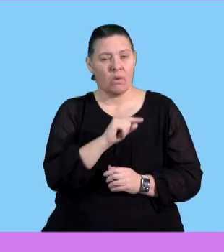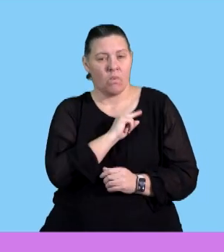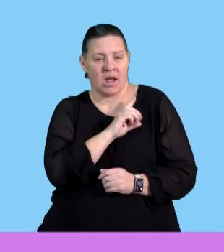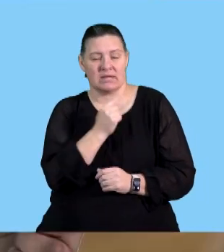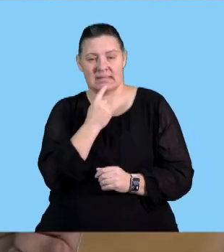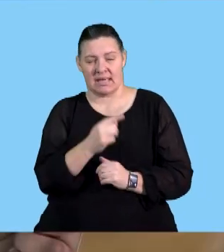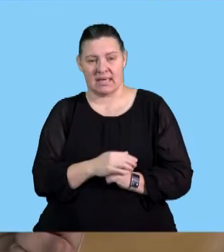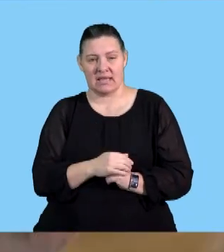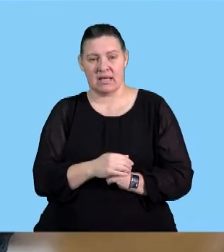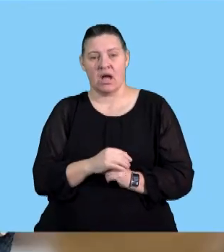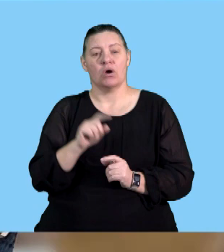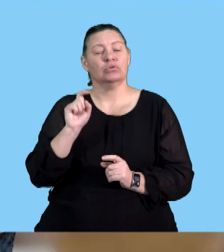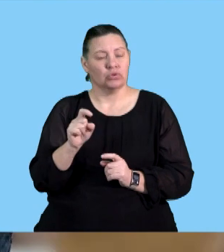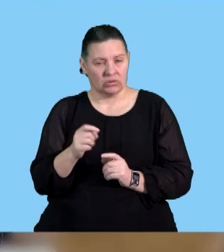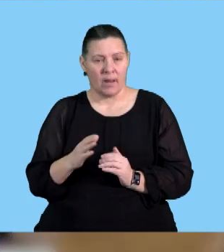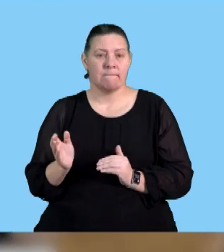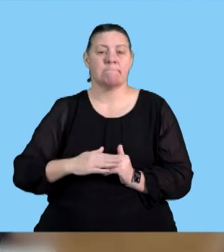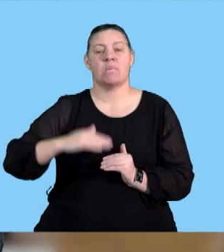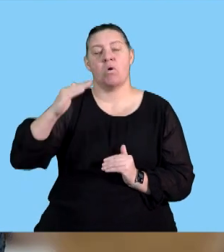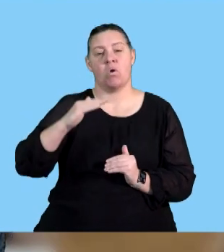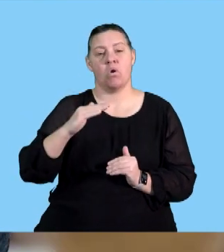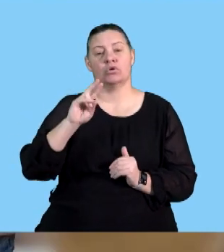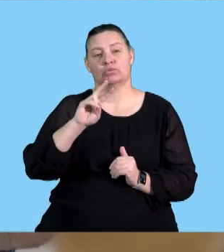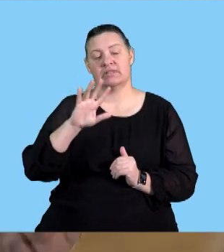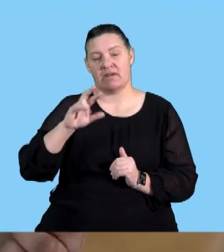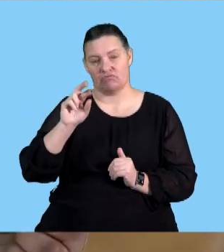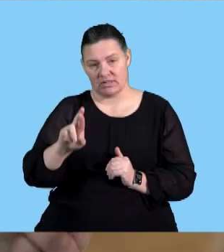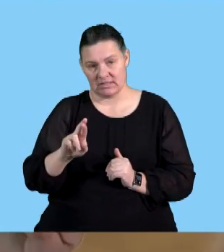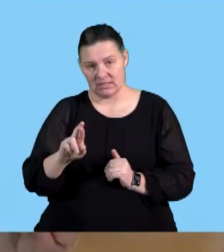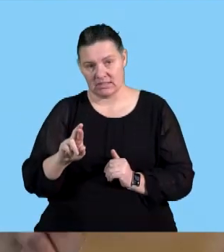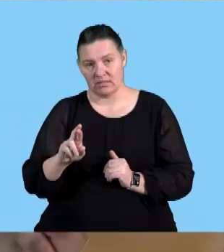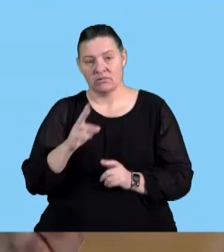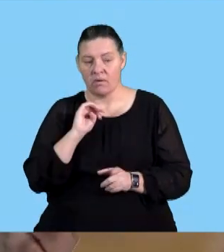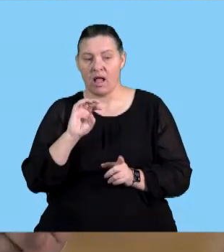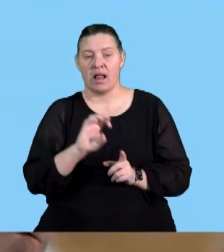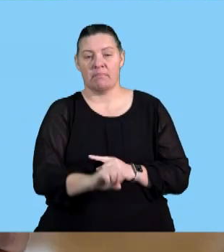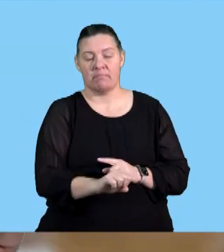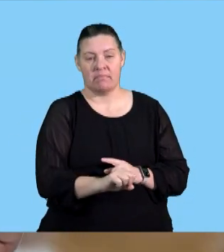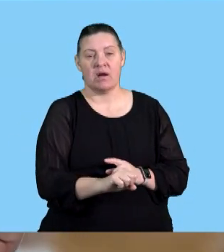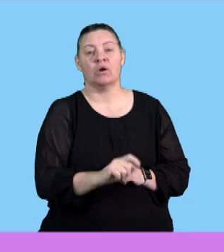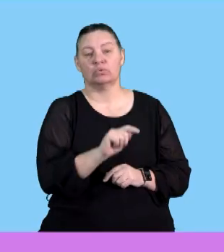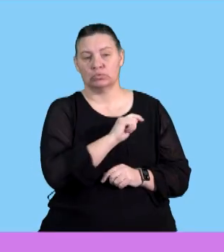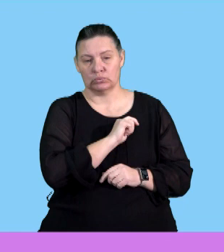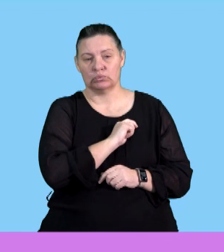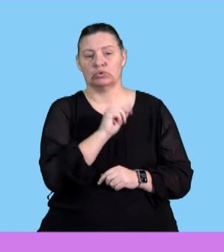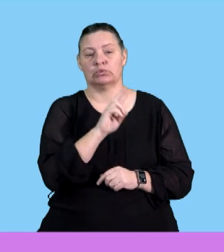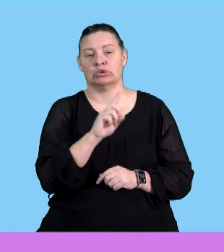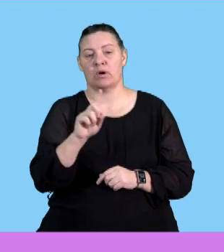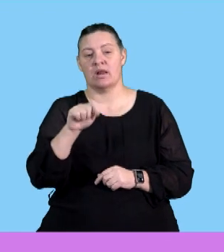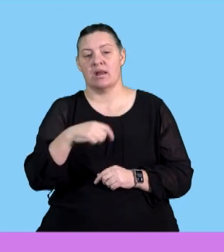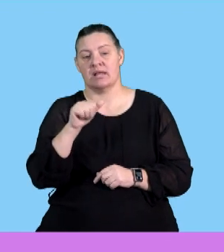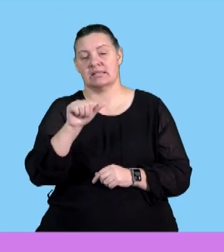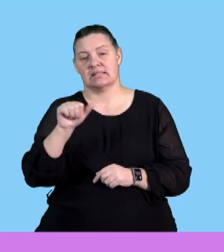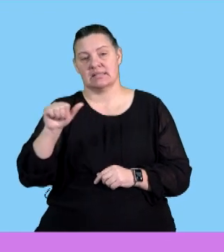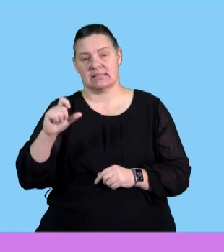because she said that it should have been more than 25 Rand, and only to find out that it is only 21